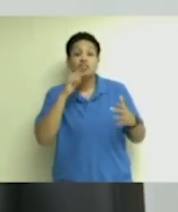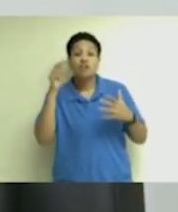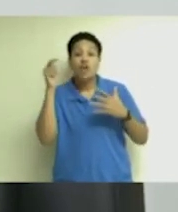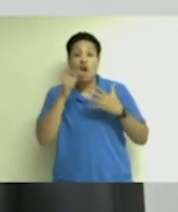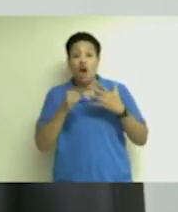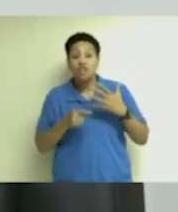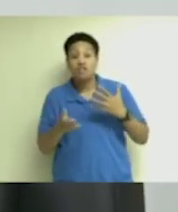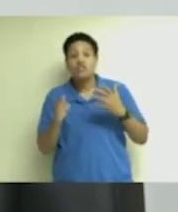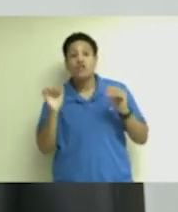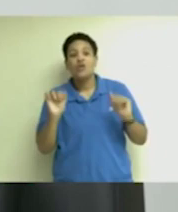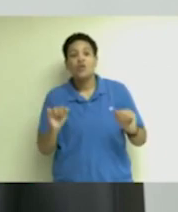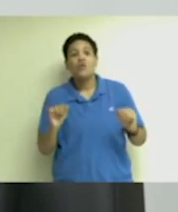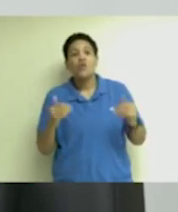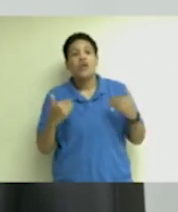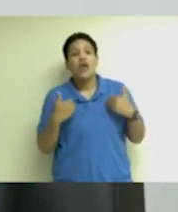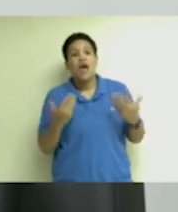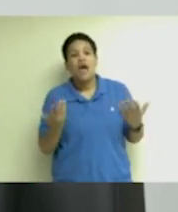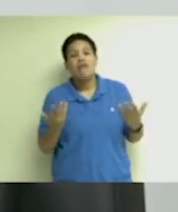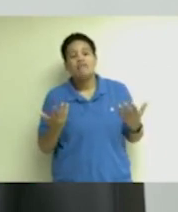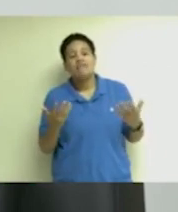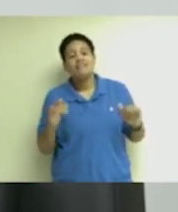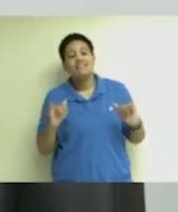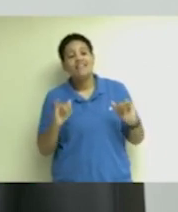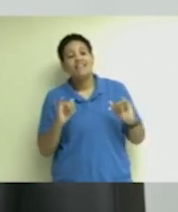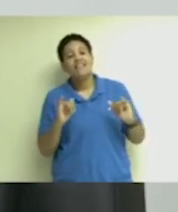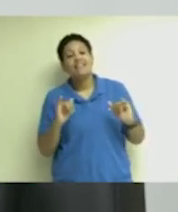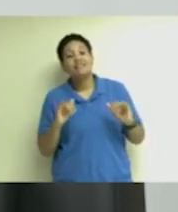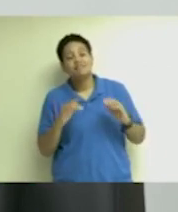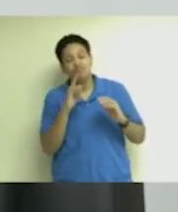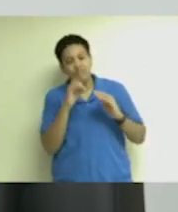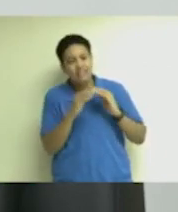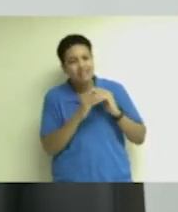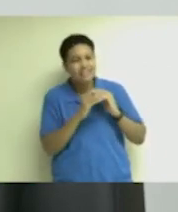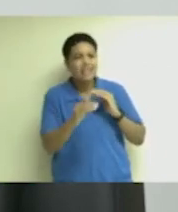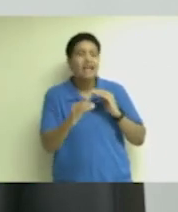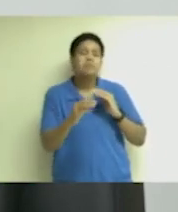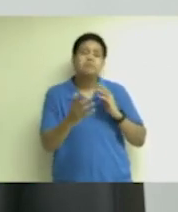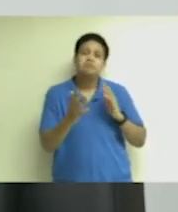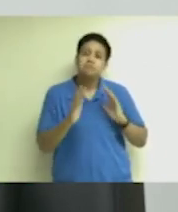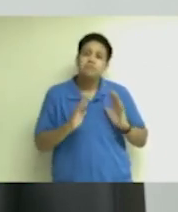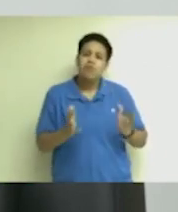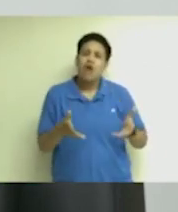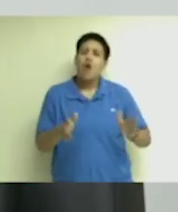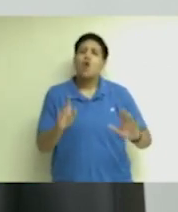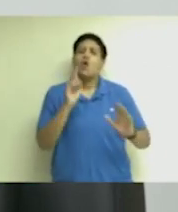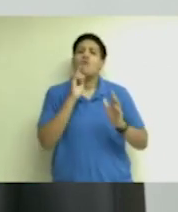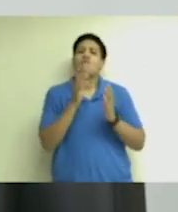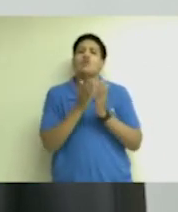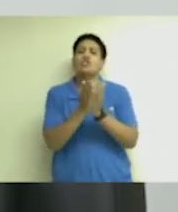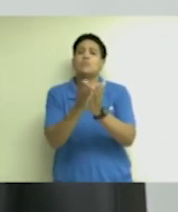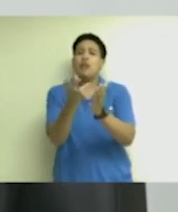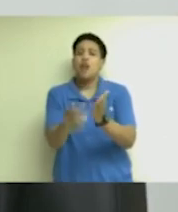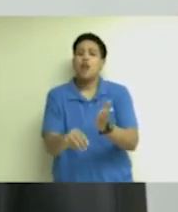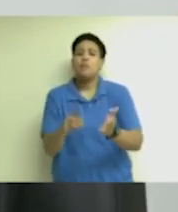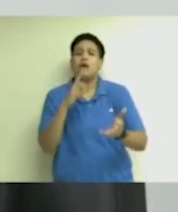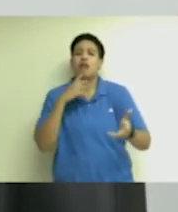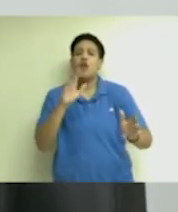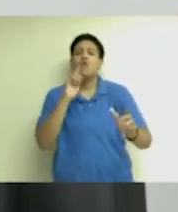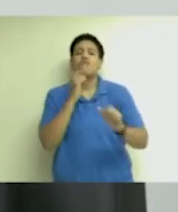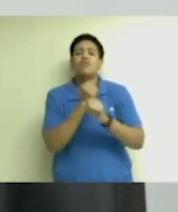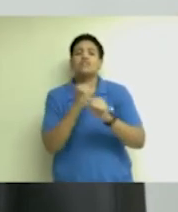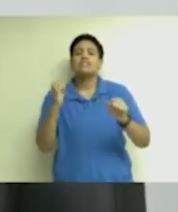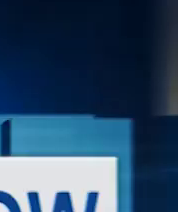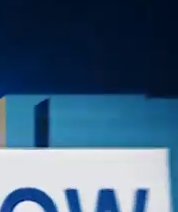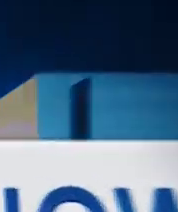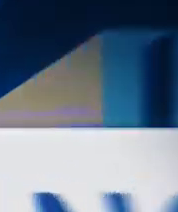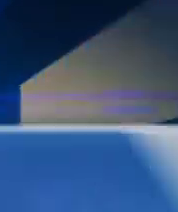person, the condition could have, was stable enough to allow for the ship to arrive and for the safe disembarkation of